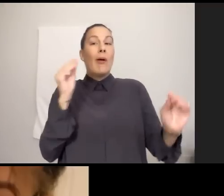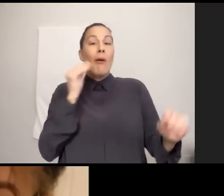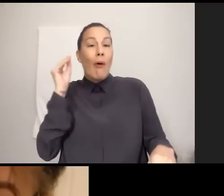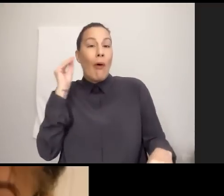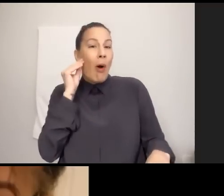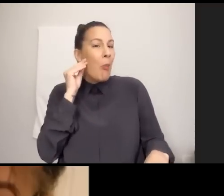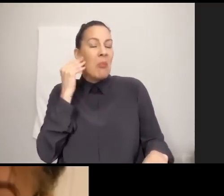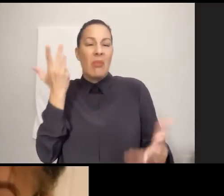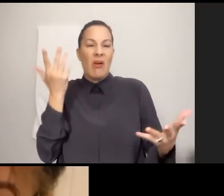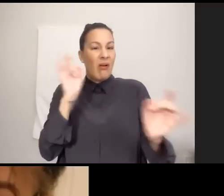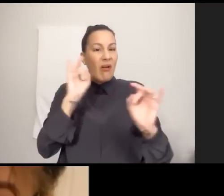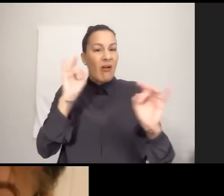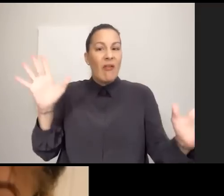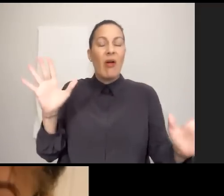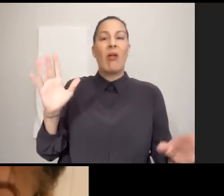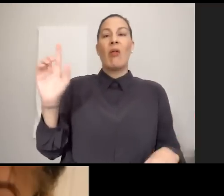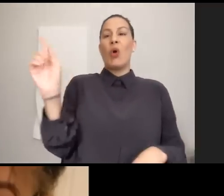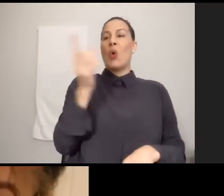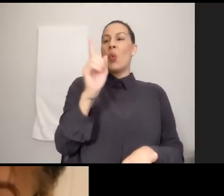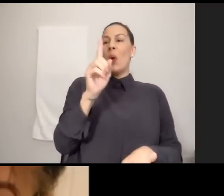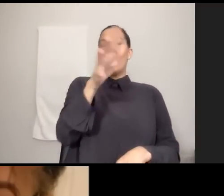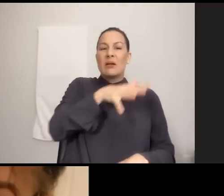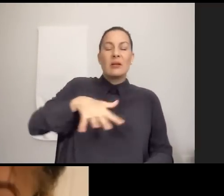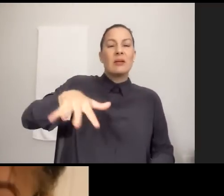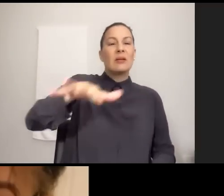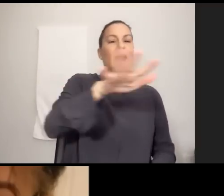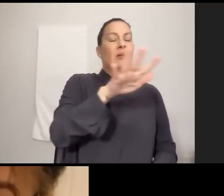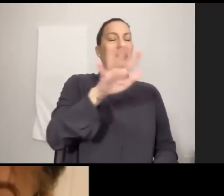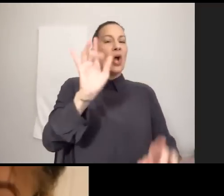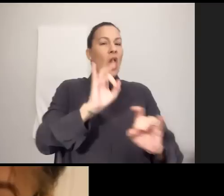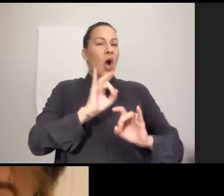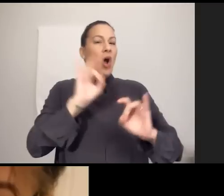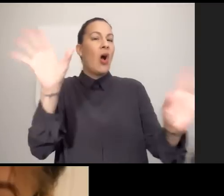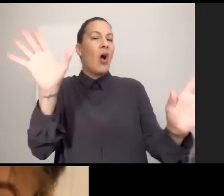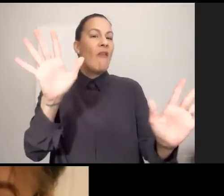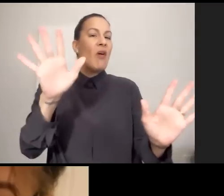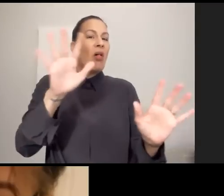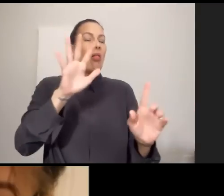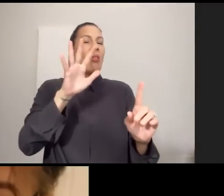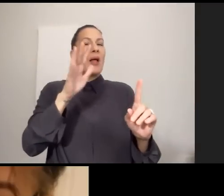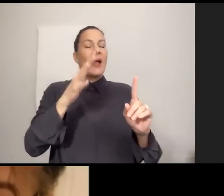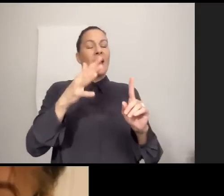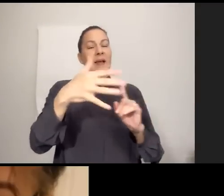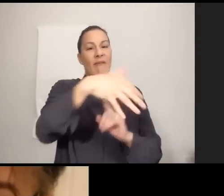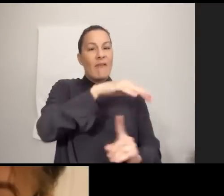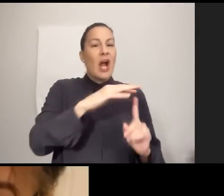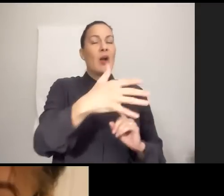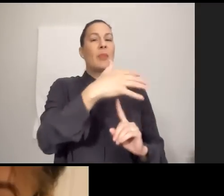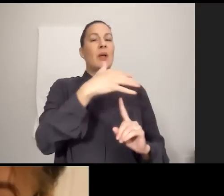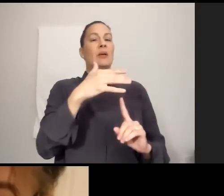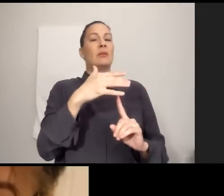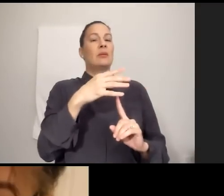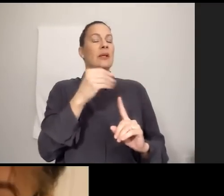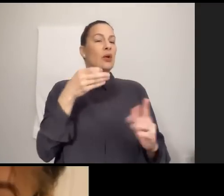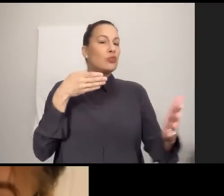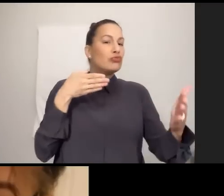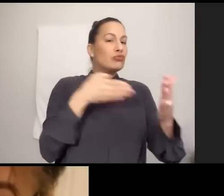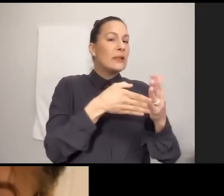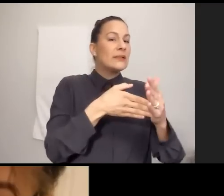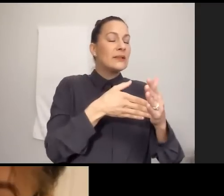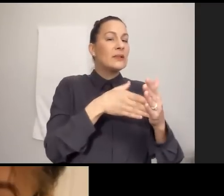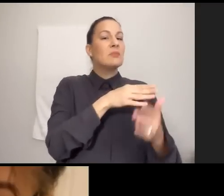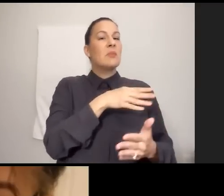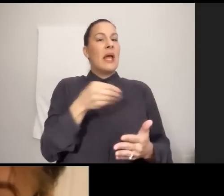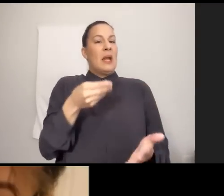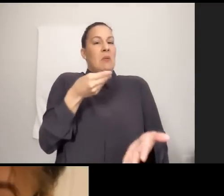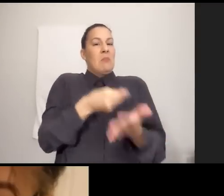where the air and soil have been poisoned by land development, environmental racism, and corporate greed.